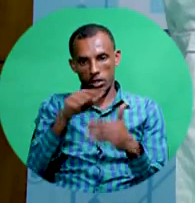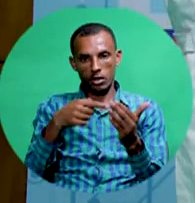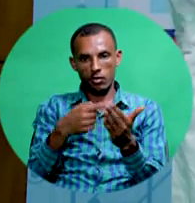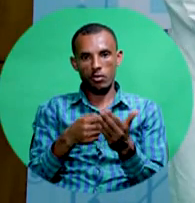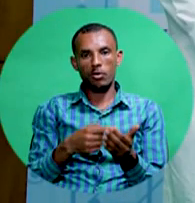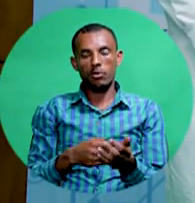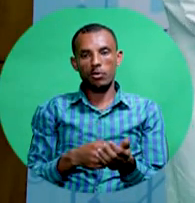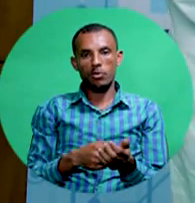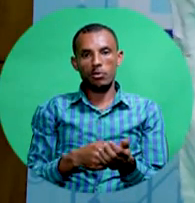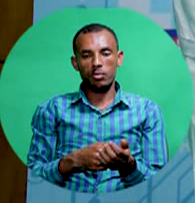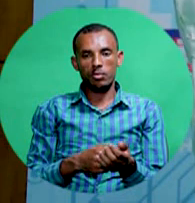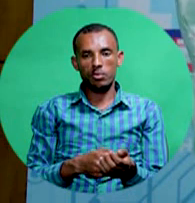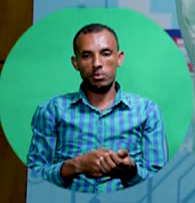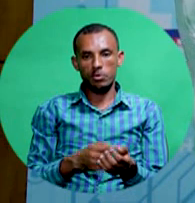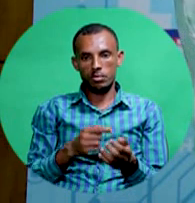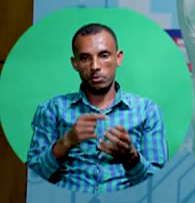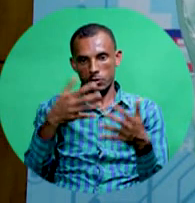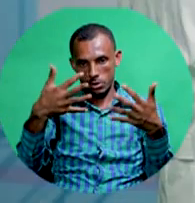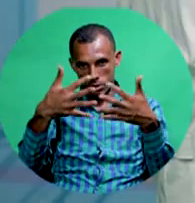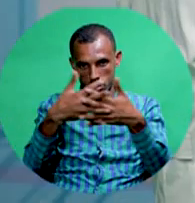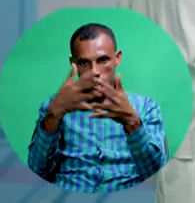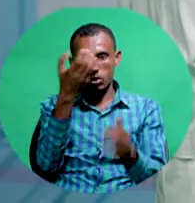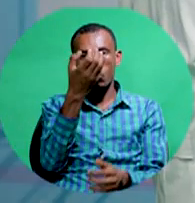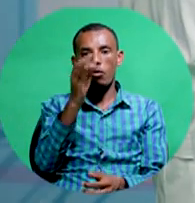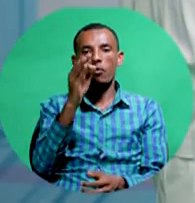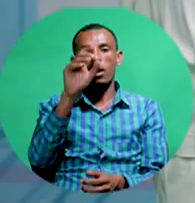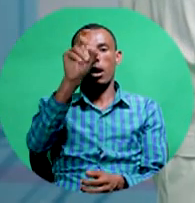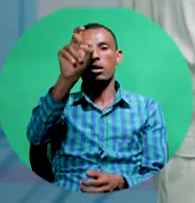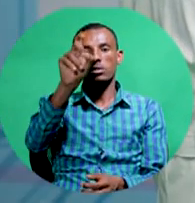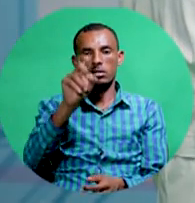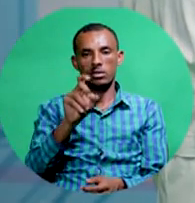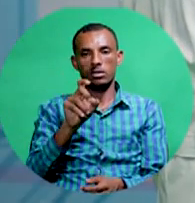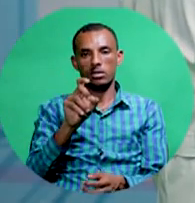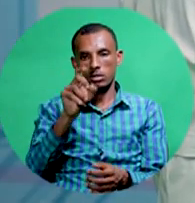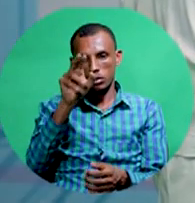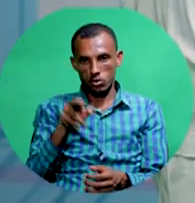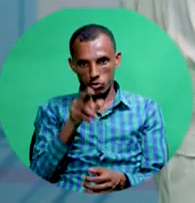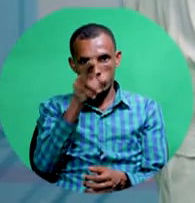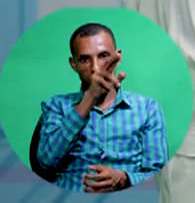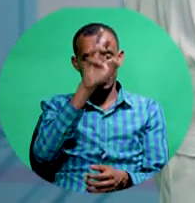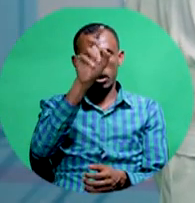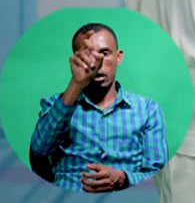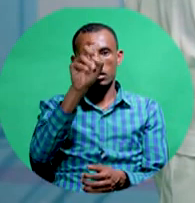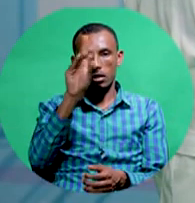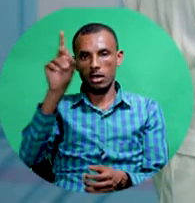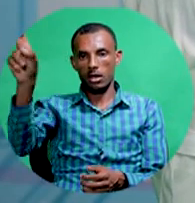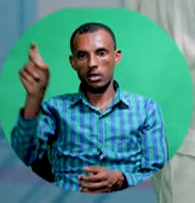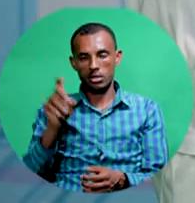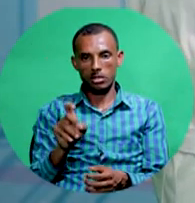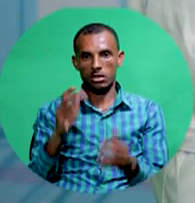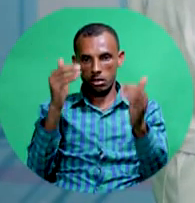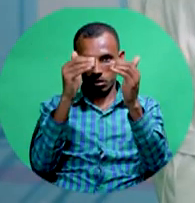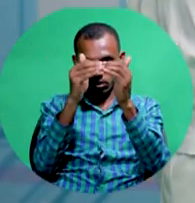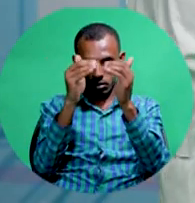therefore the integration of x root x dx this